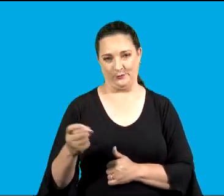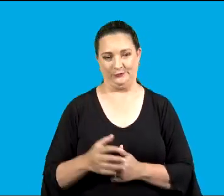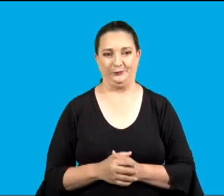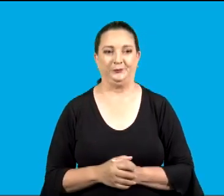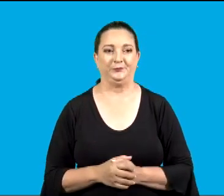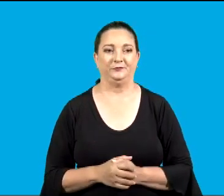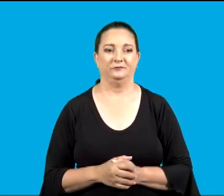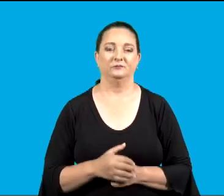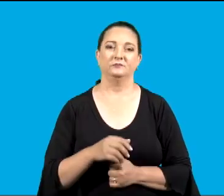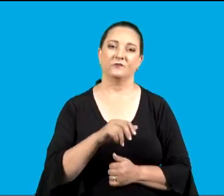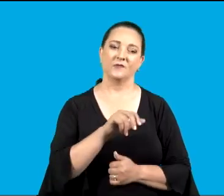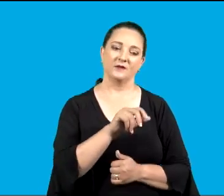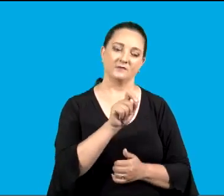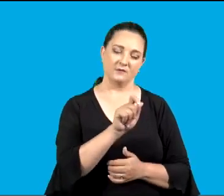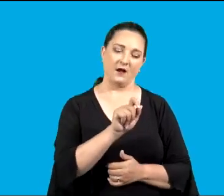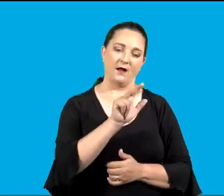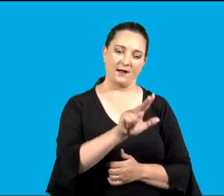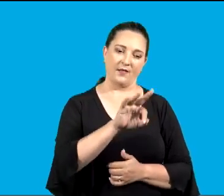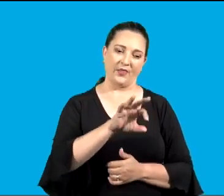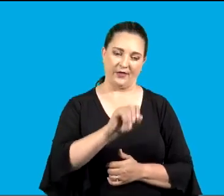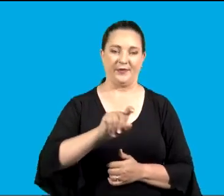830,000. So come here, then I'll say